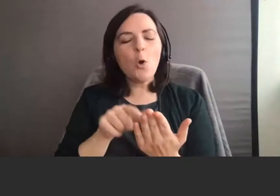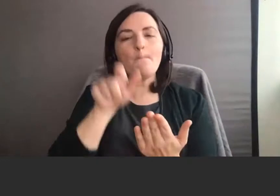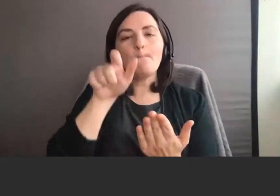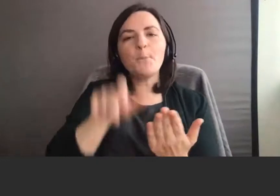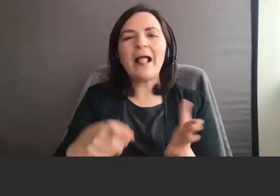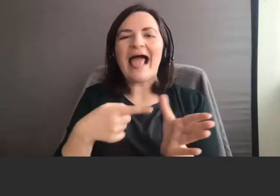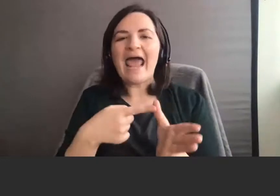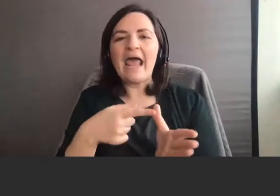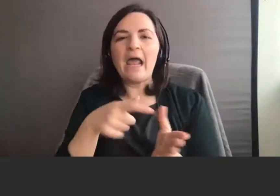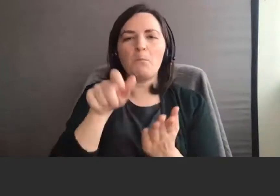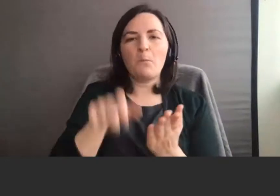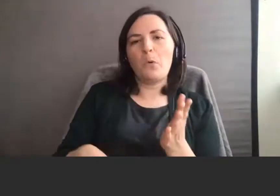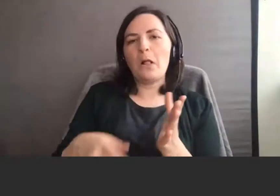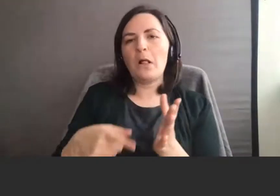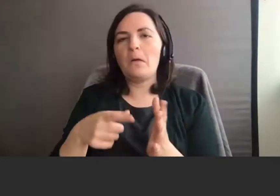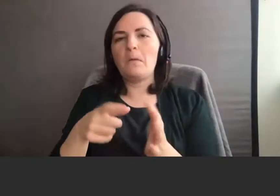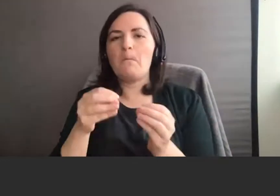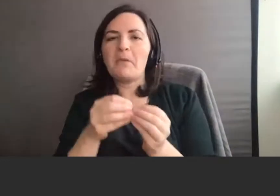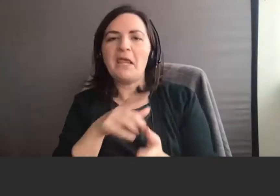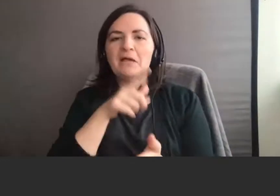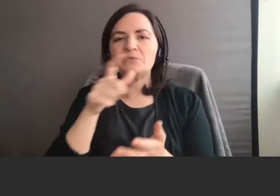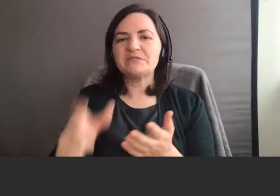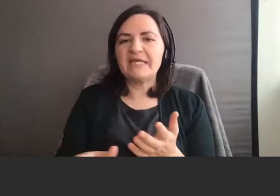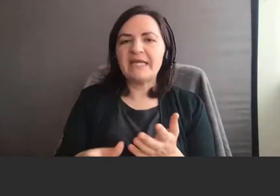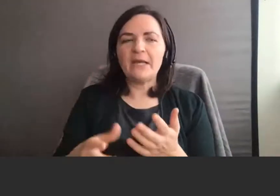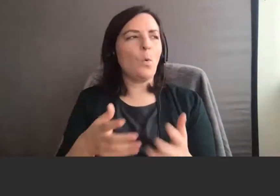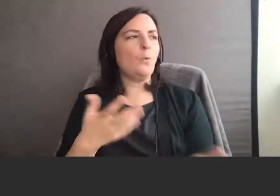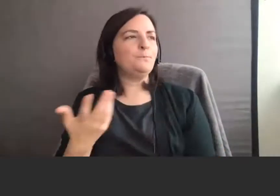B, pupil C, pupil D, or